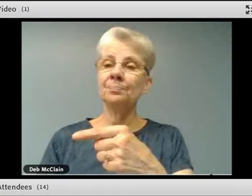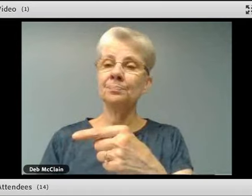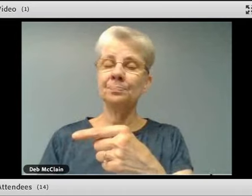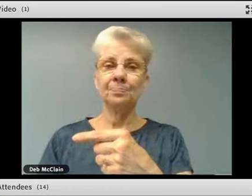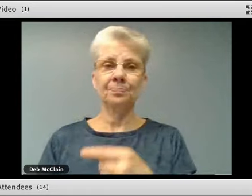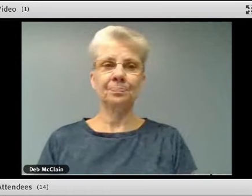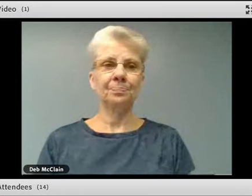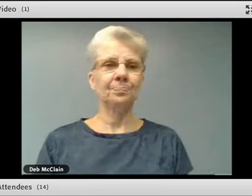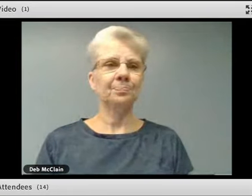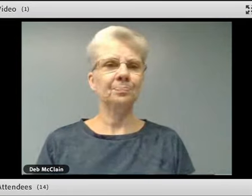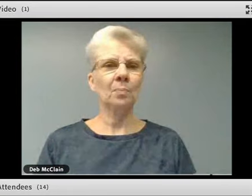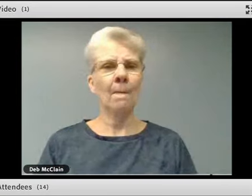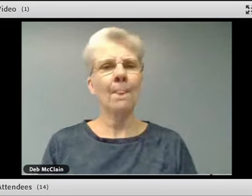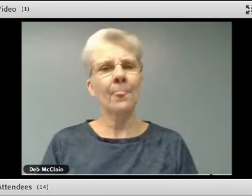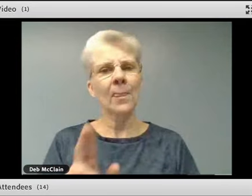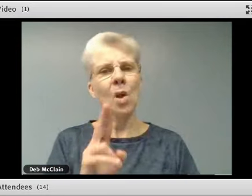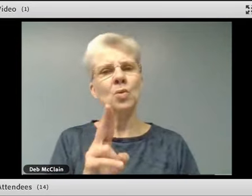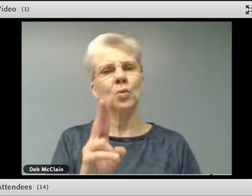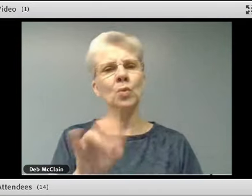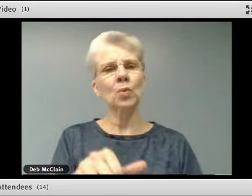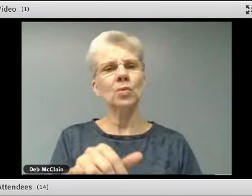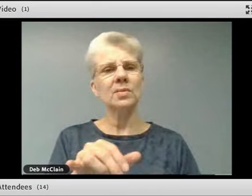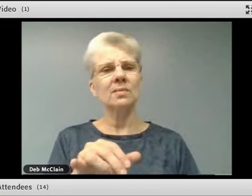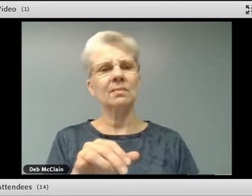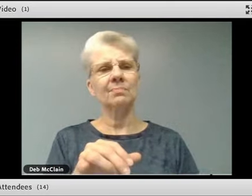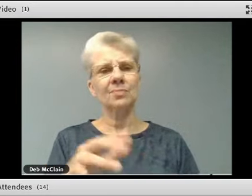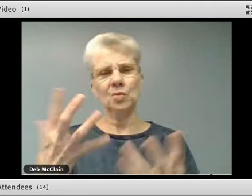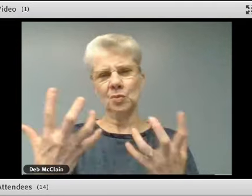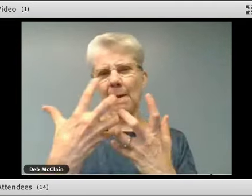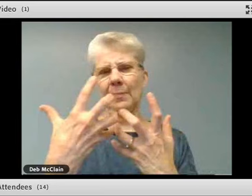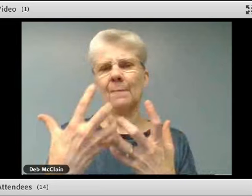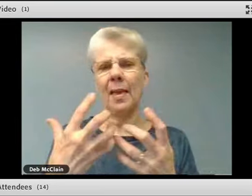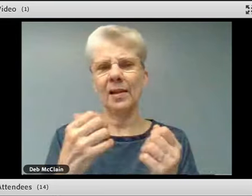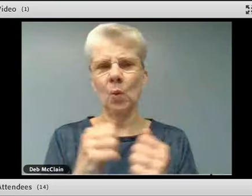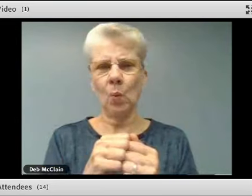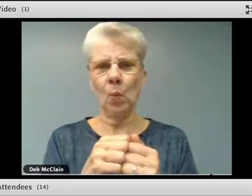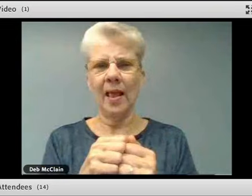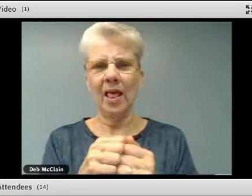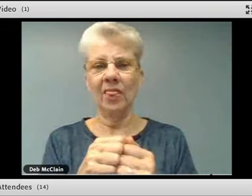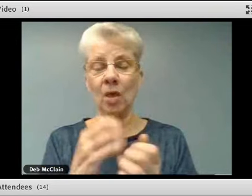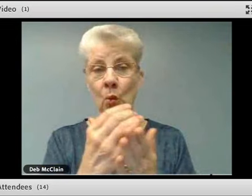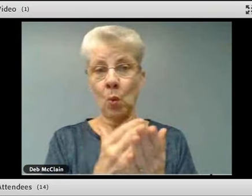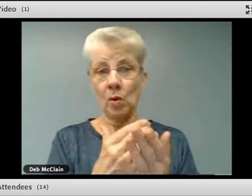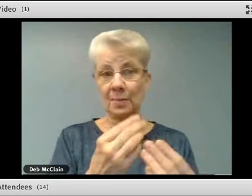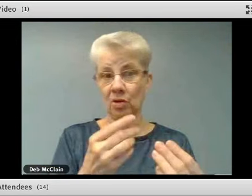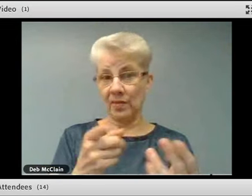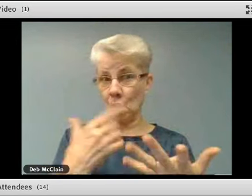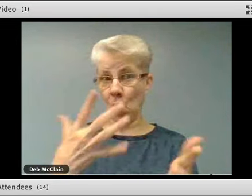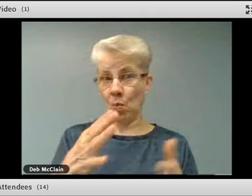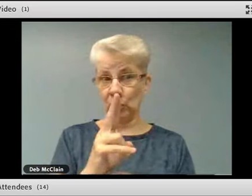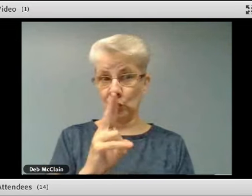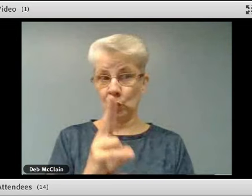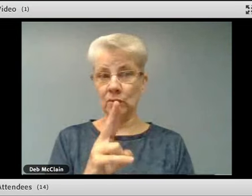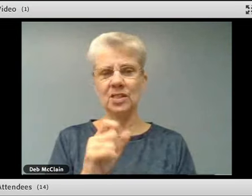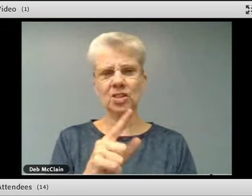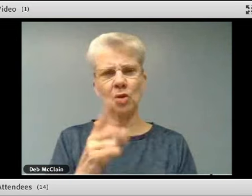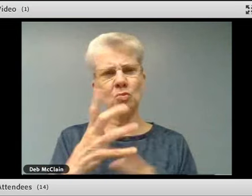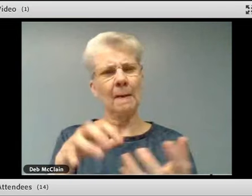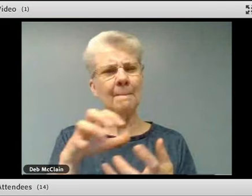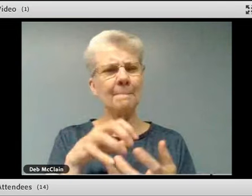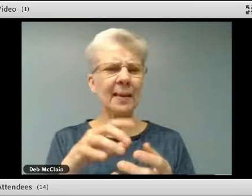And you can also use these to complement existing course materials that you're using. So you can mix and match sources